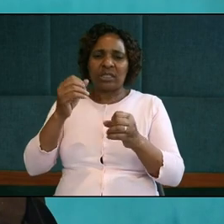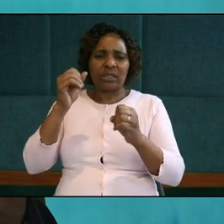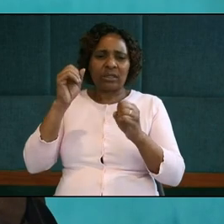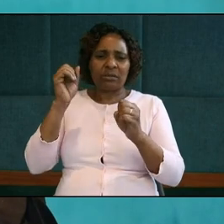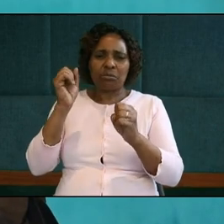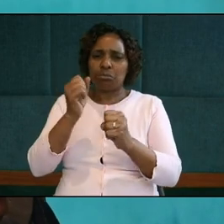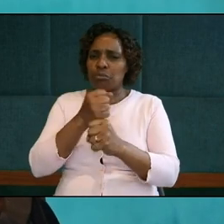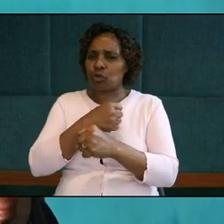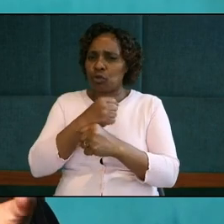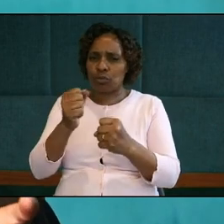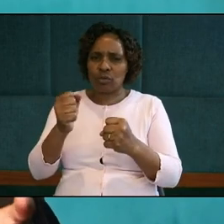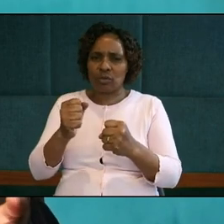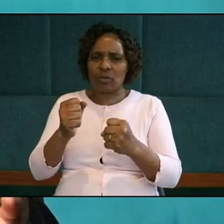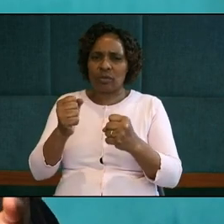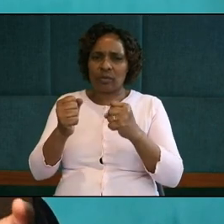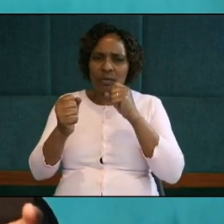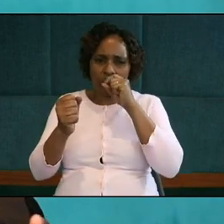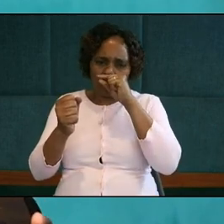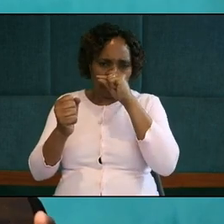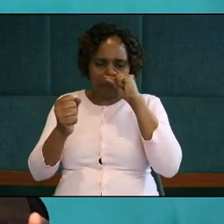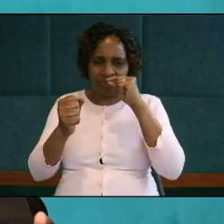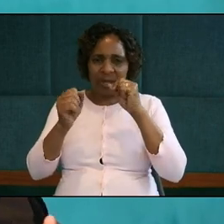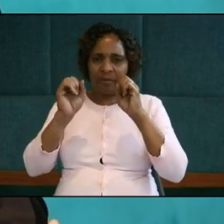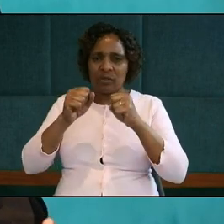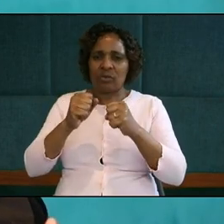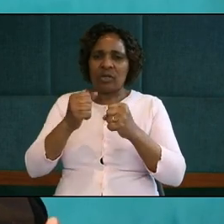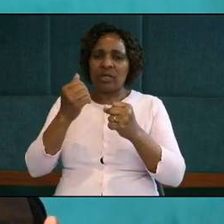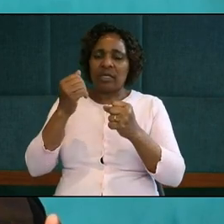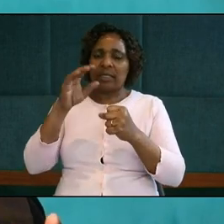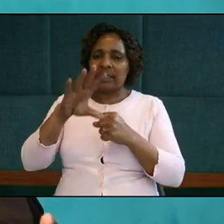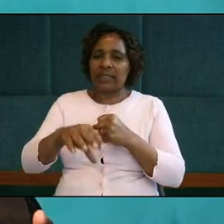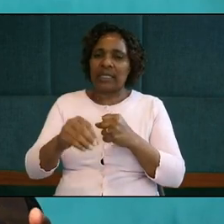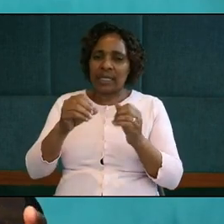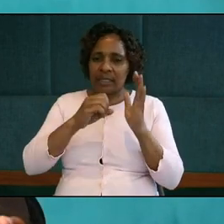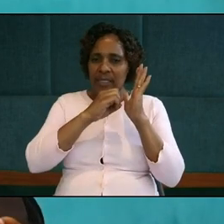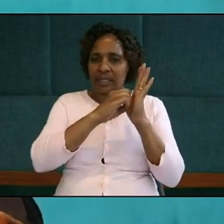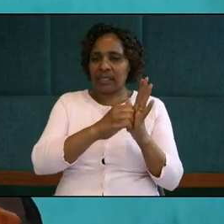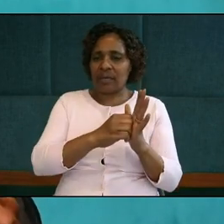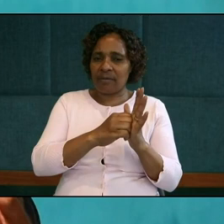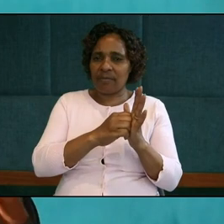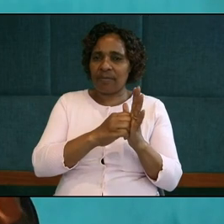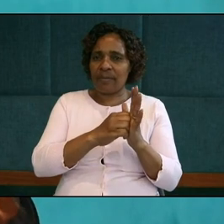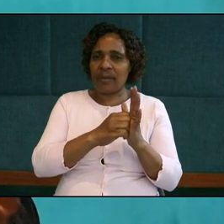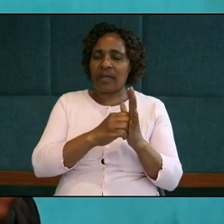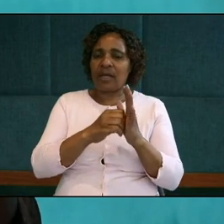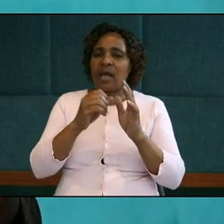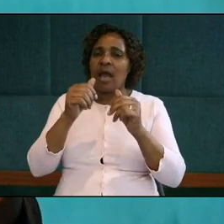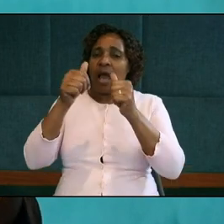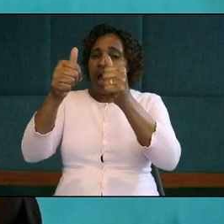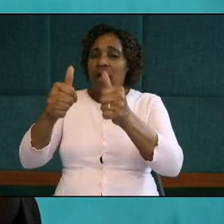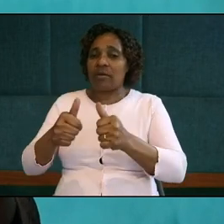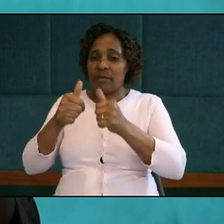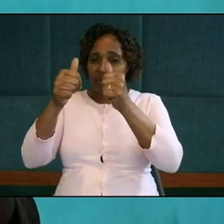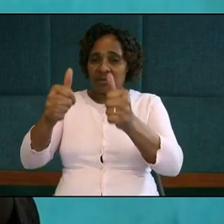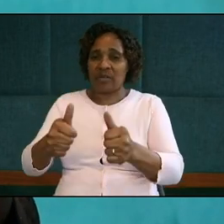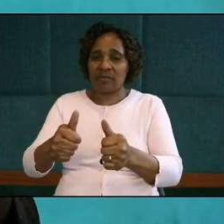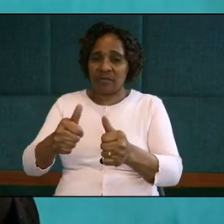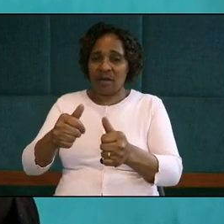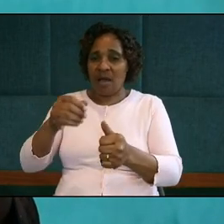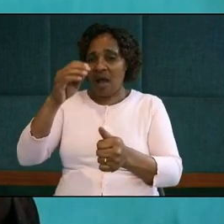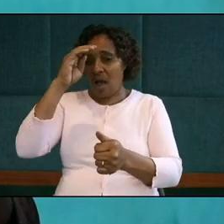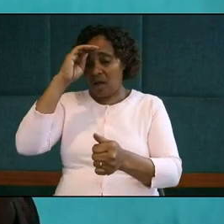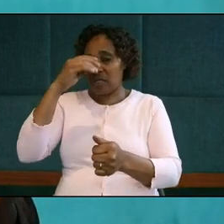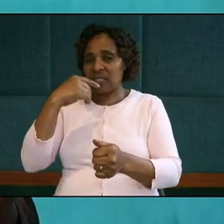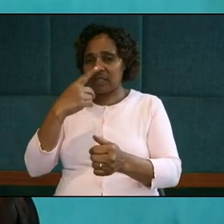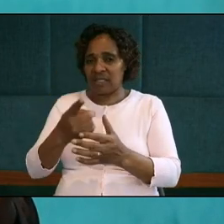supposed to, like, let me take alcohol as an example. When they advertise alcohol, they usually